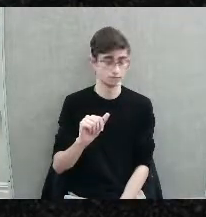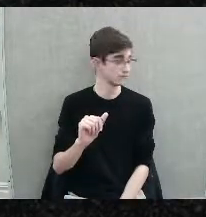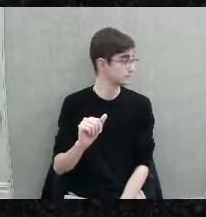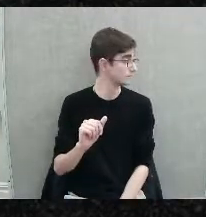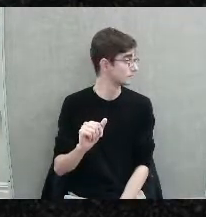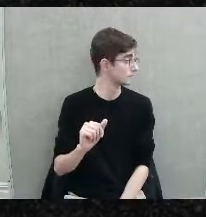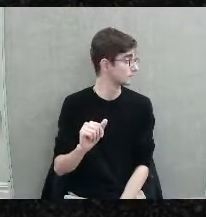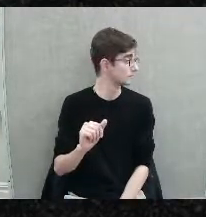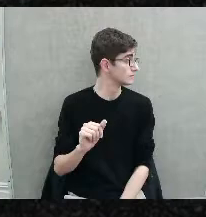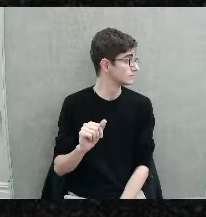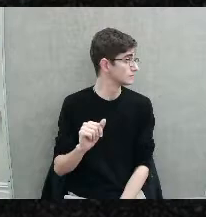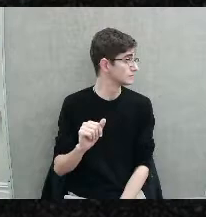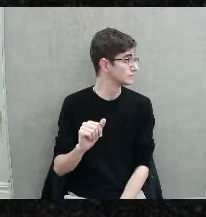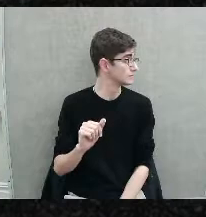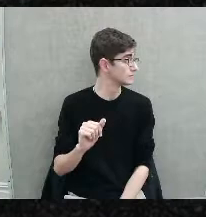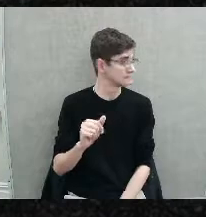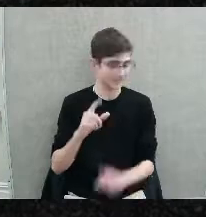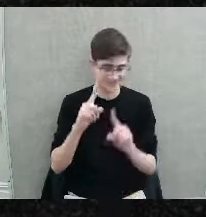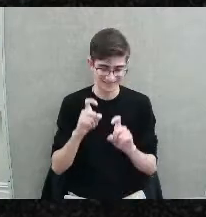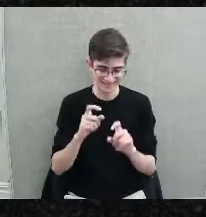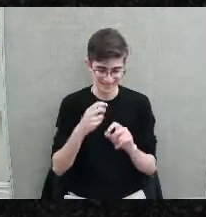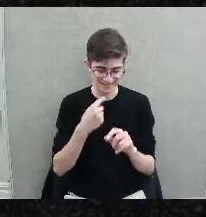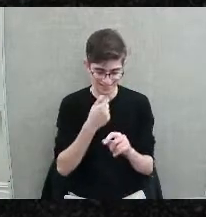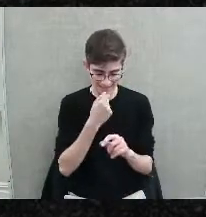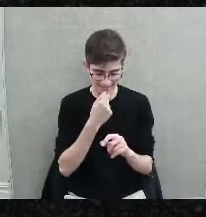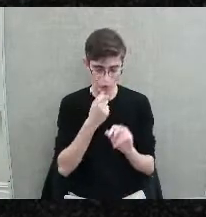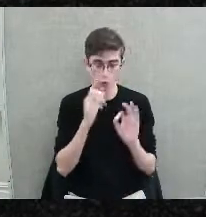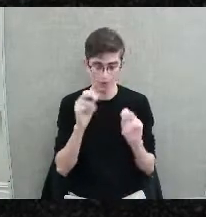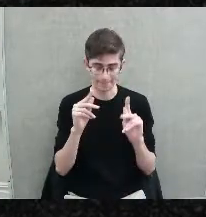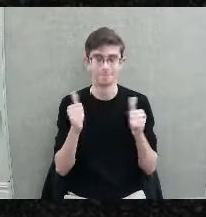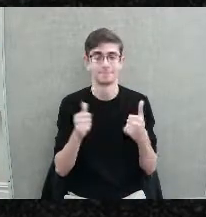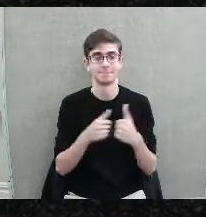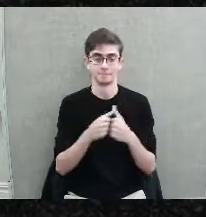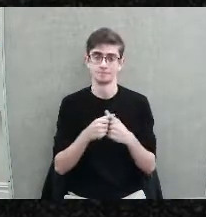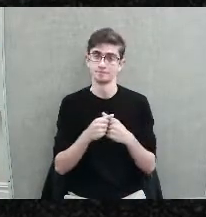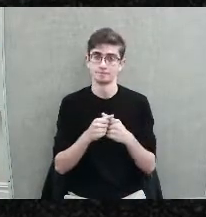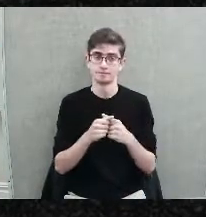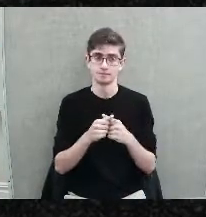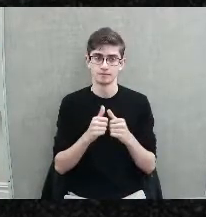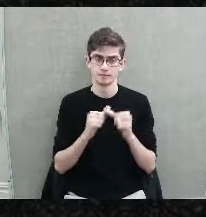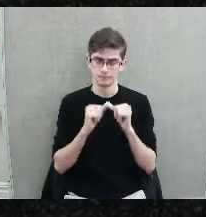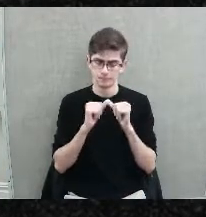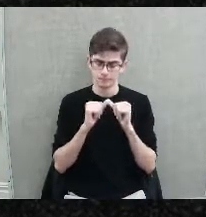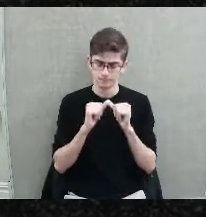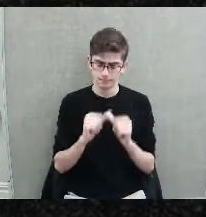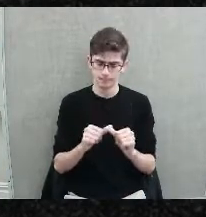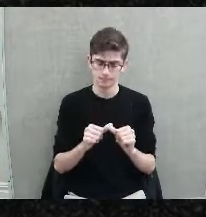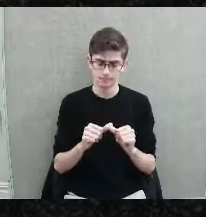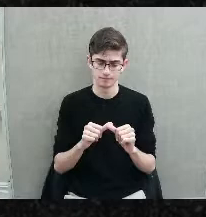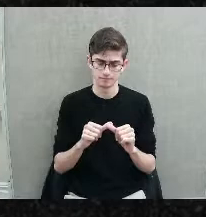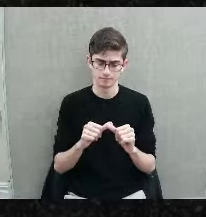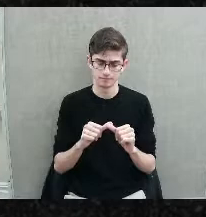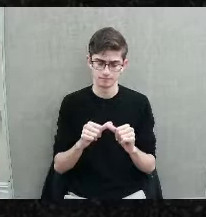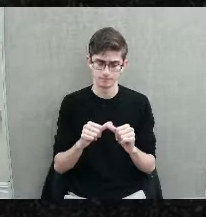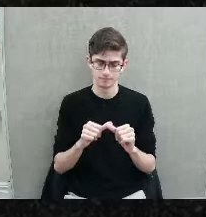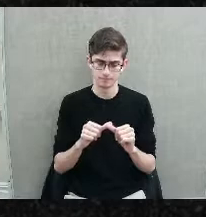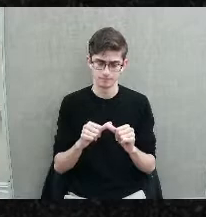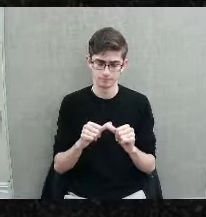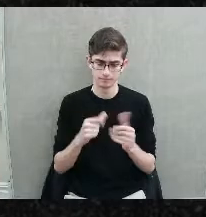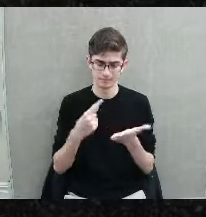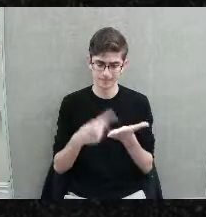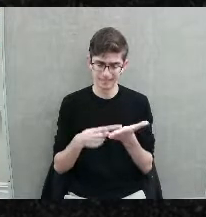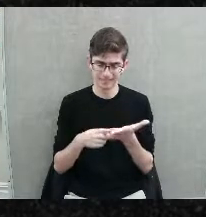Hello. Yes. Just continuing on talking about how the funding